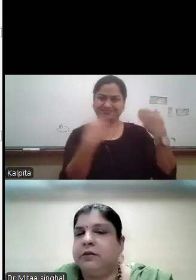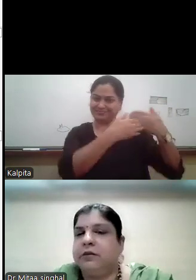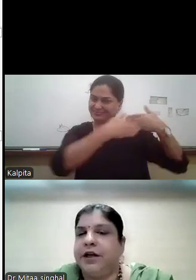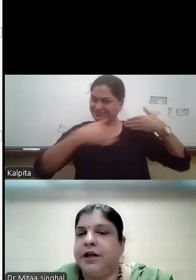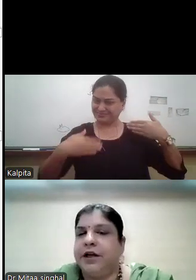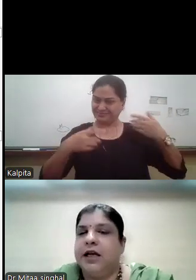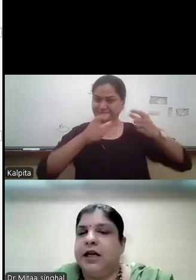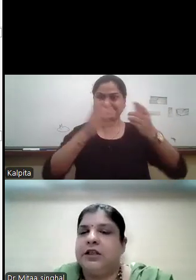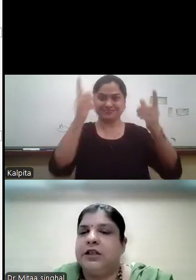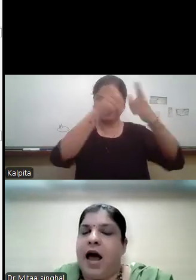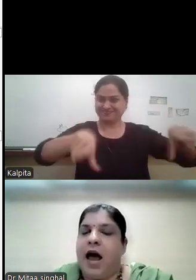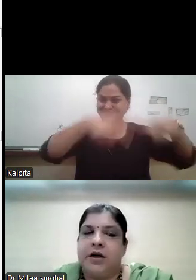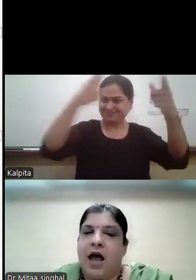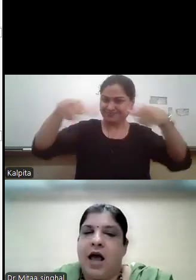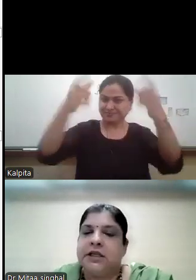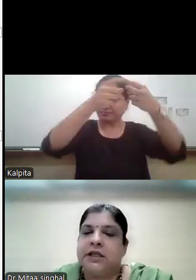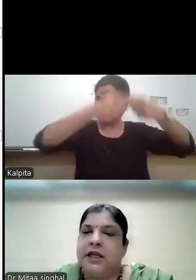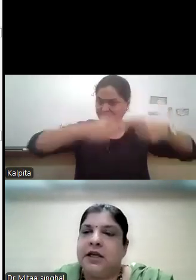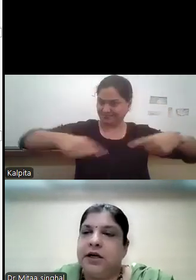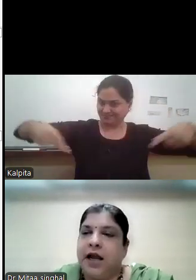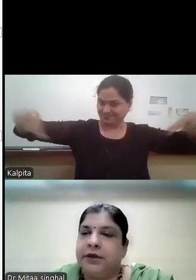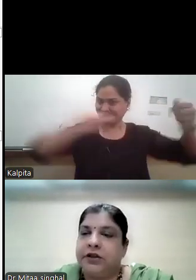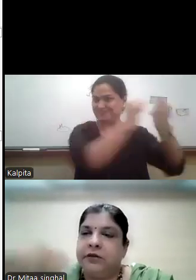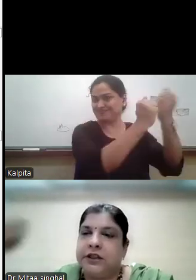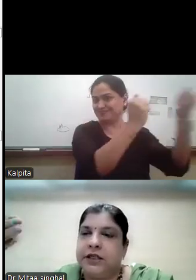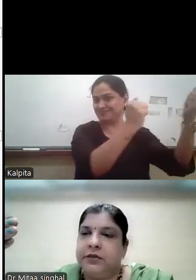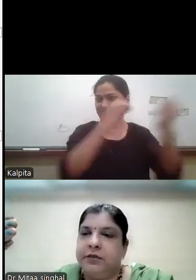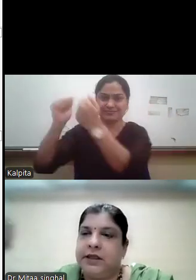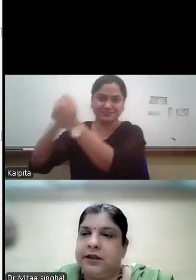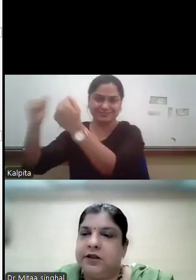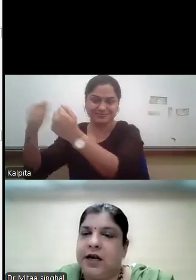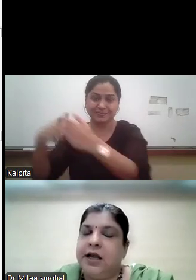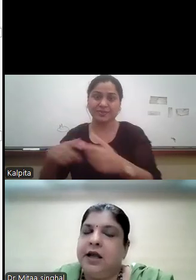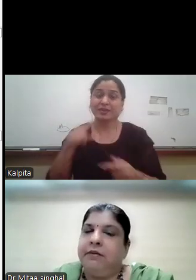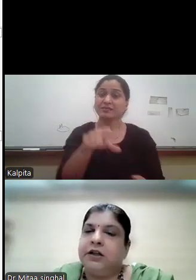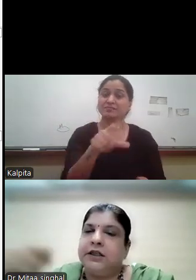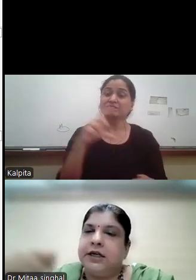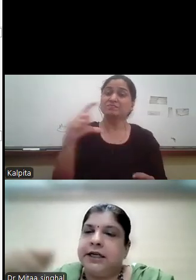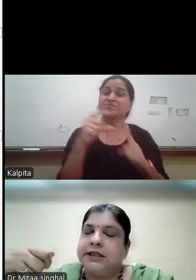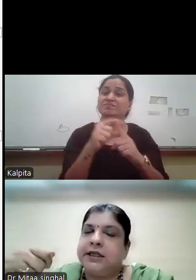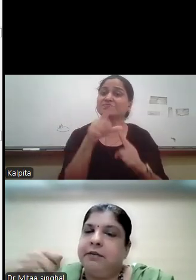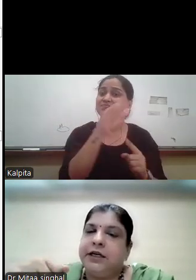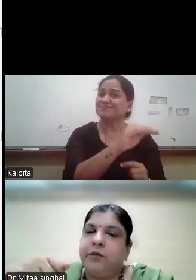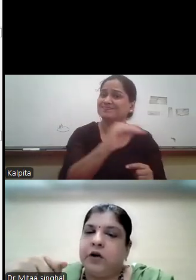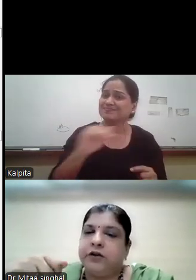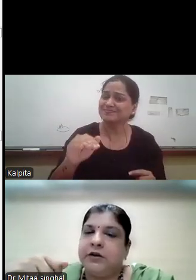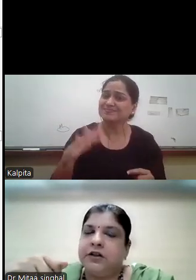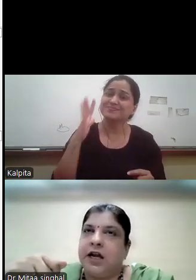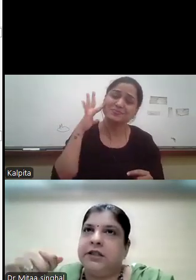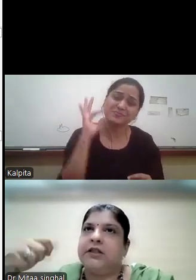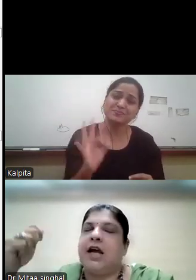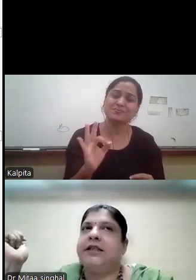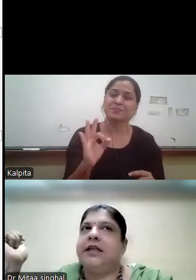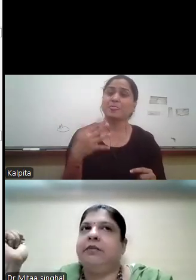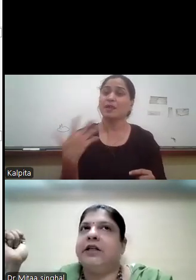and put some toys. So it's a hammock. Hammock is a very good adaptation for a cerebral palsy child because it corrects the complete posture of the